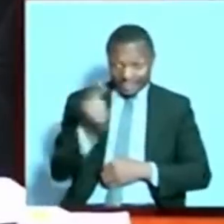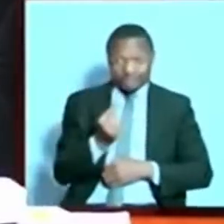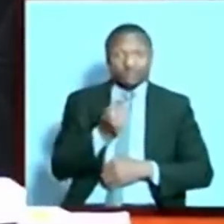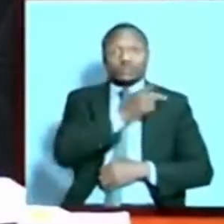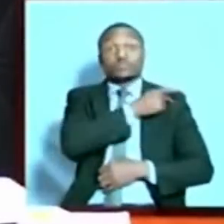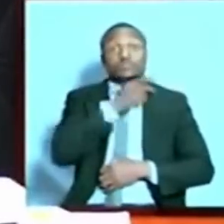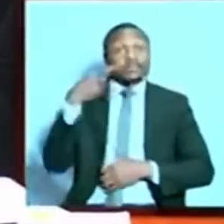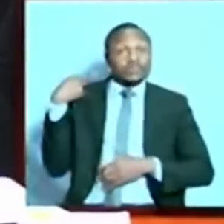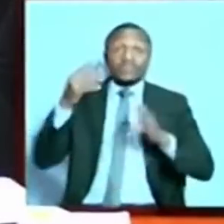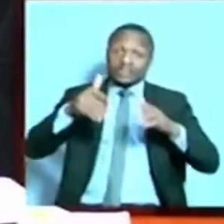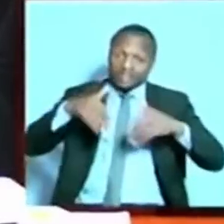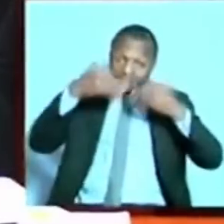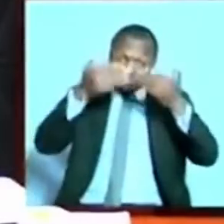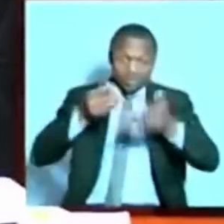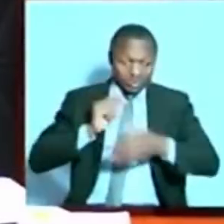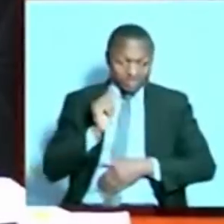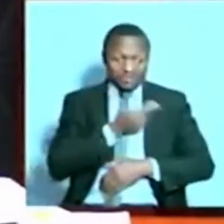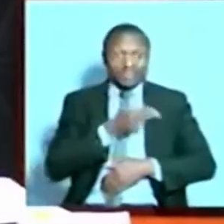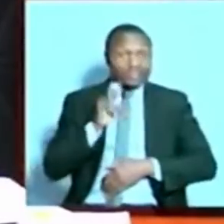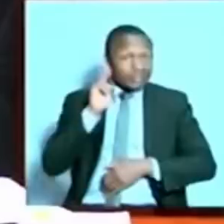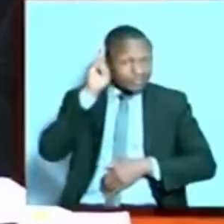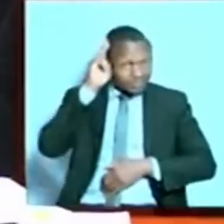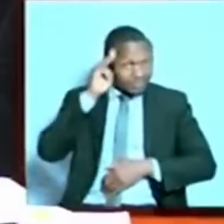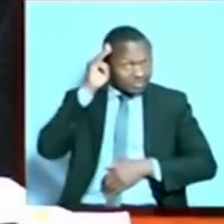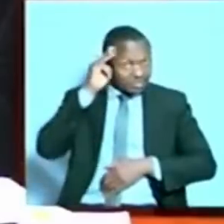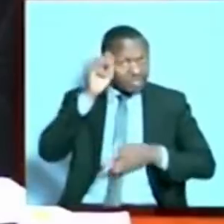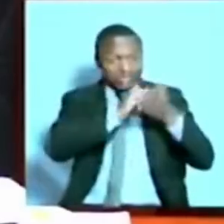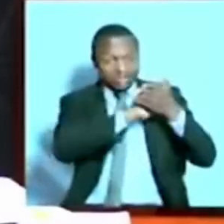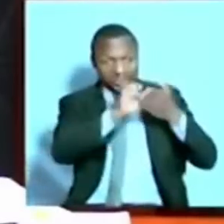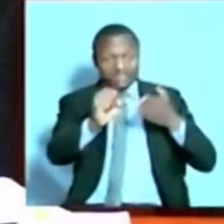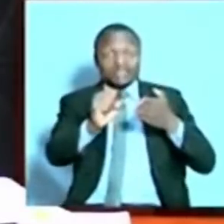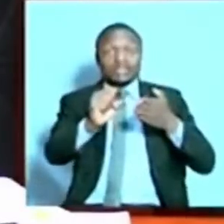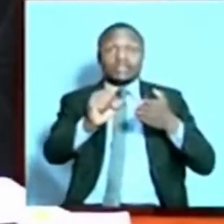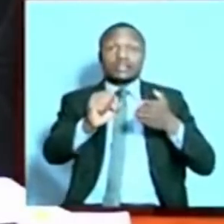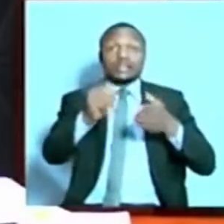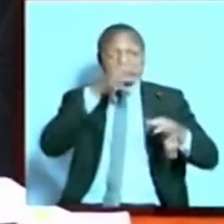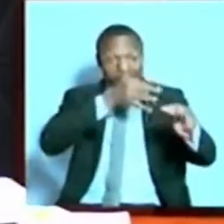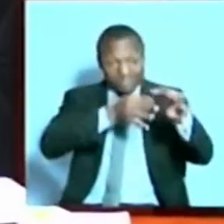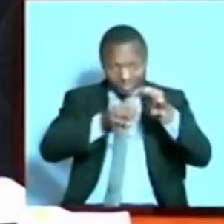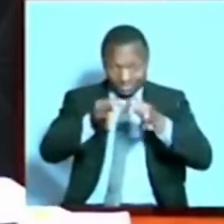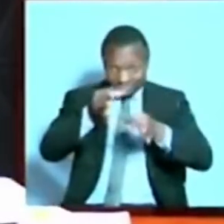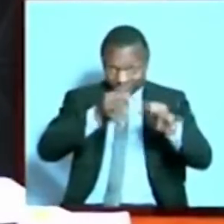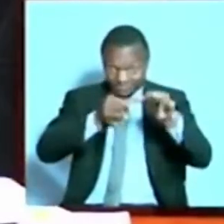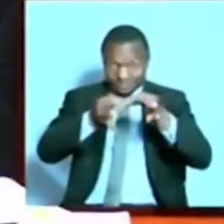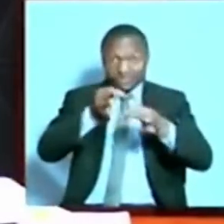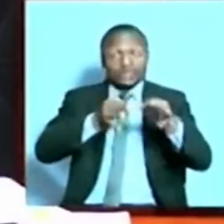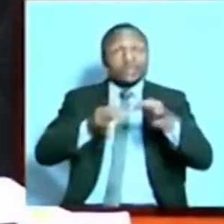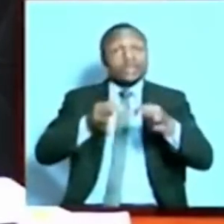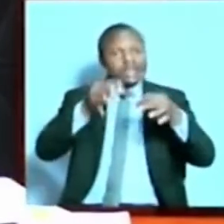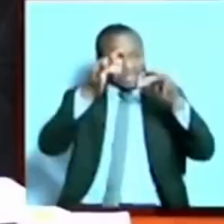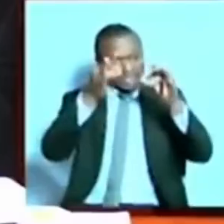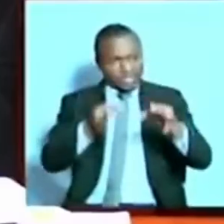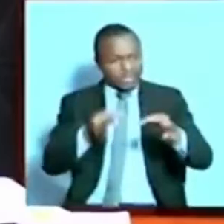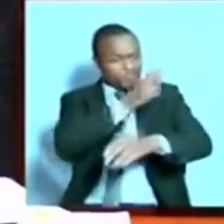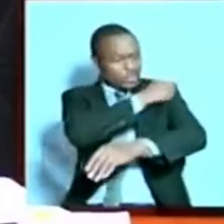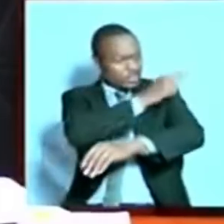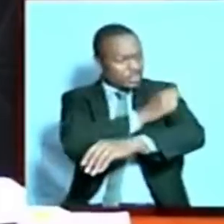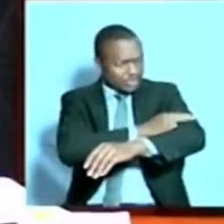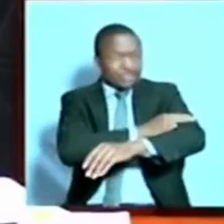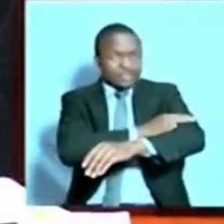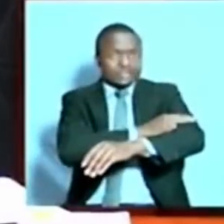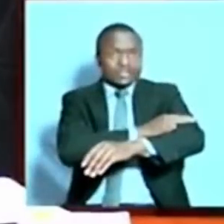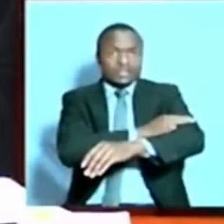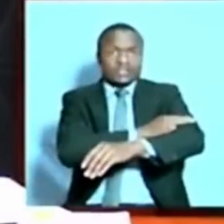this house to give us a ministerial statement stating whether the hospitals are